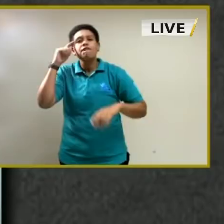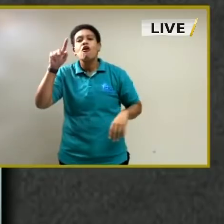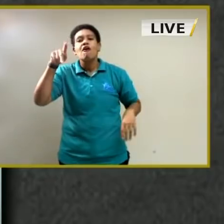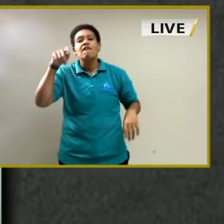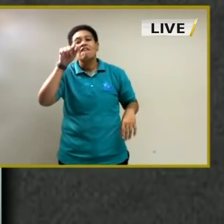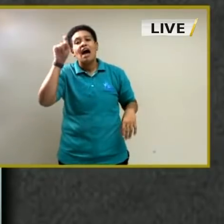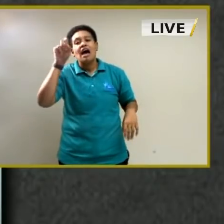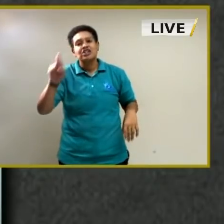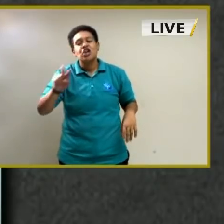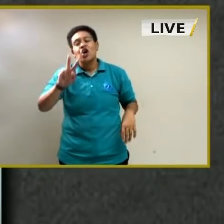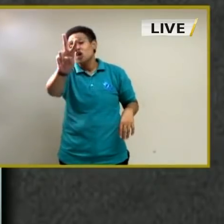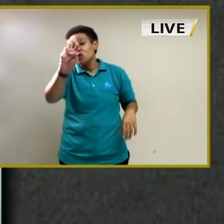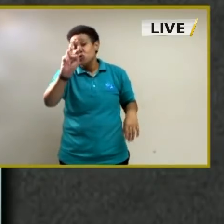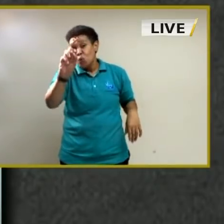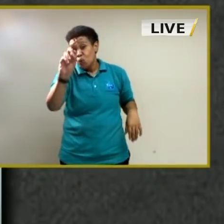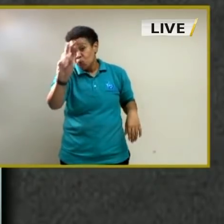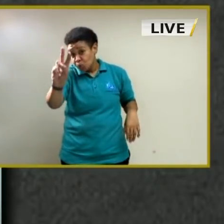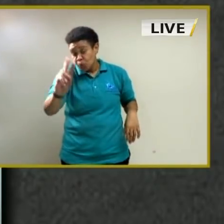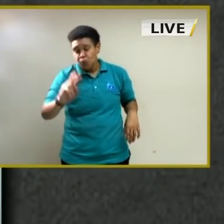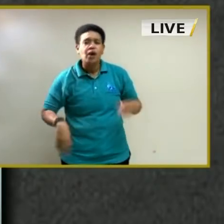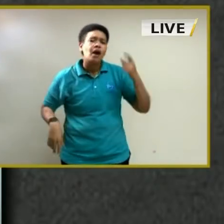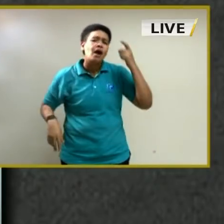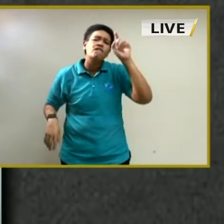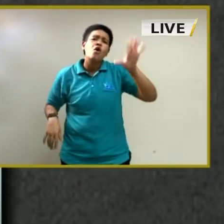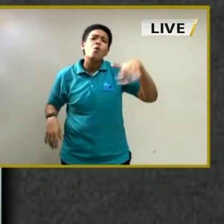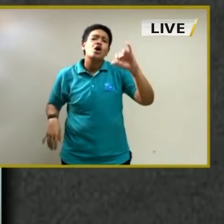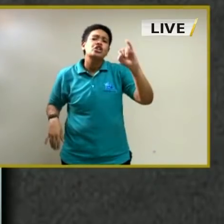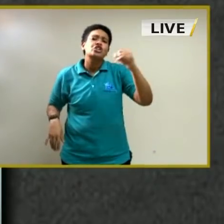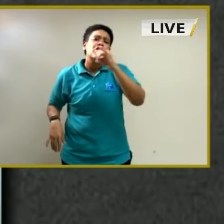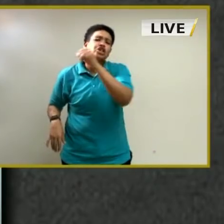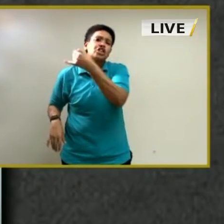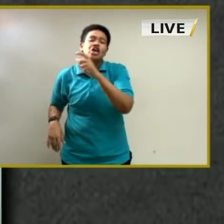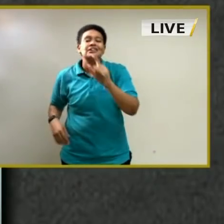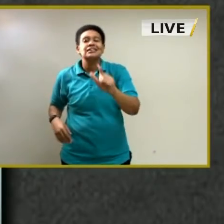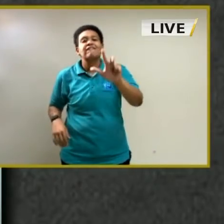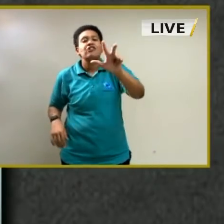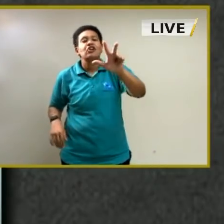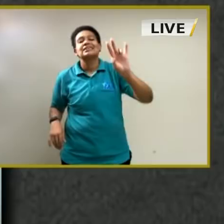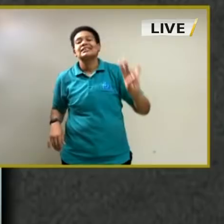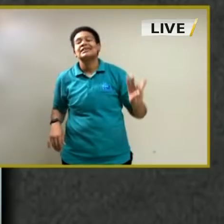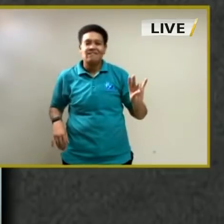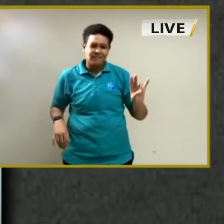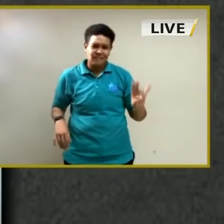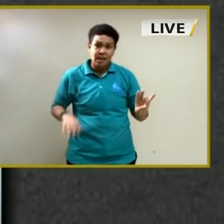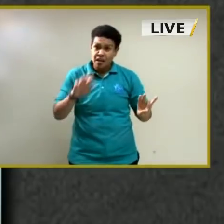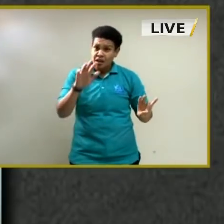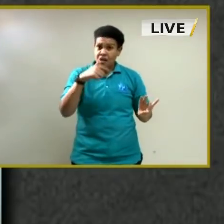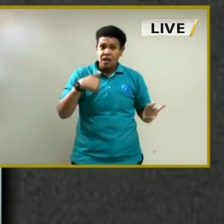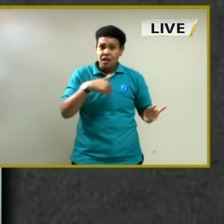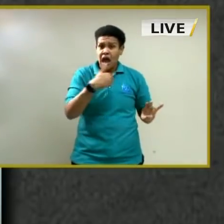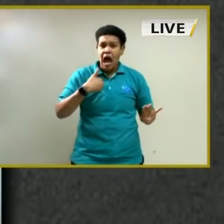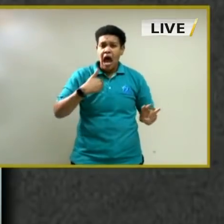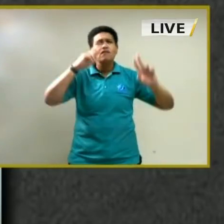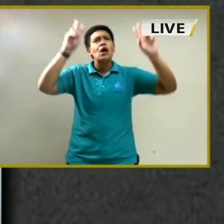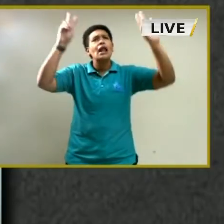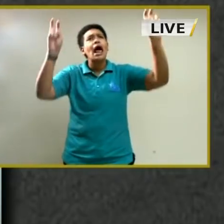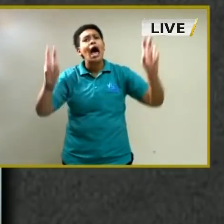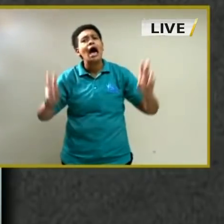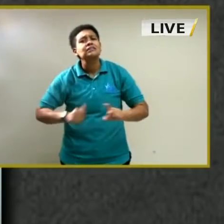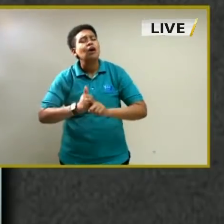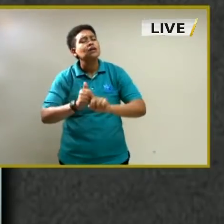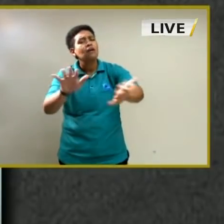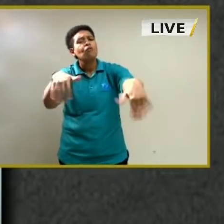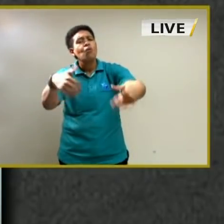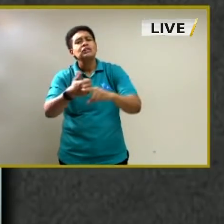Pfizer, 202, and for Johnson & Johnson, 37. So we have classified that